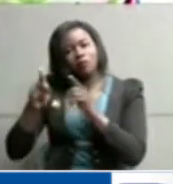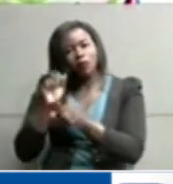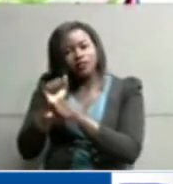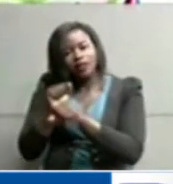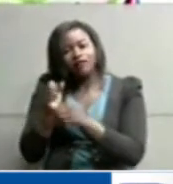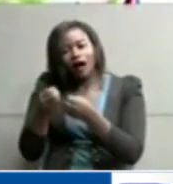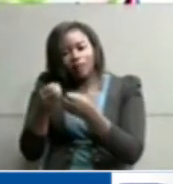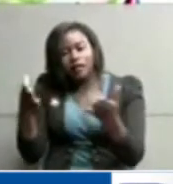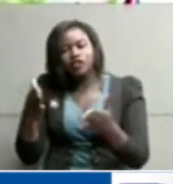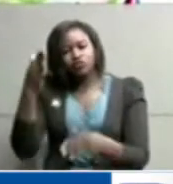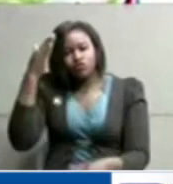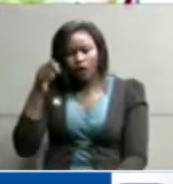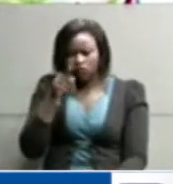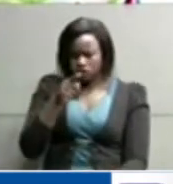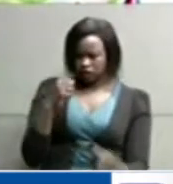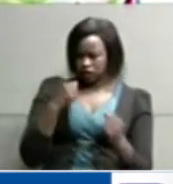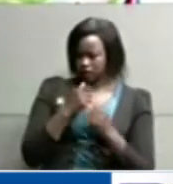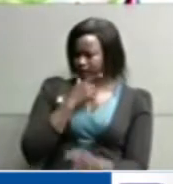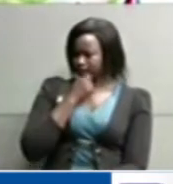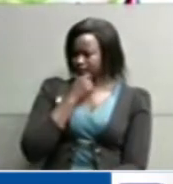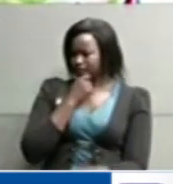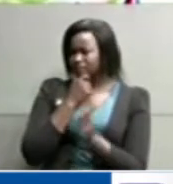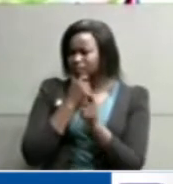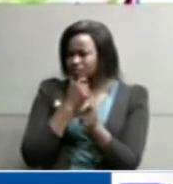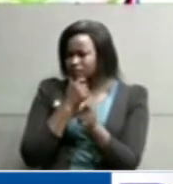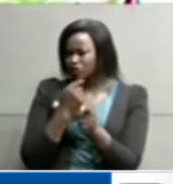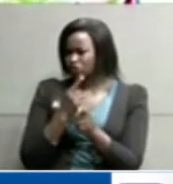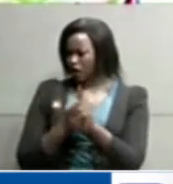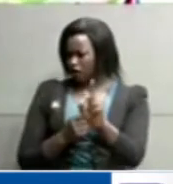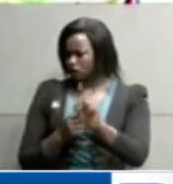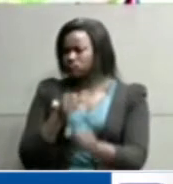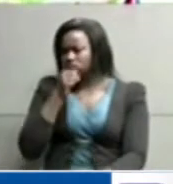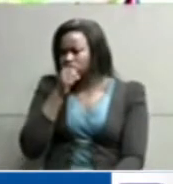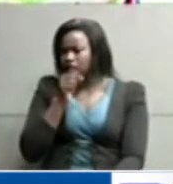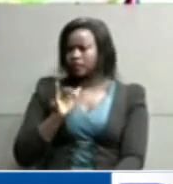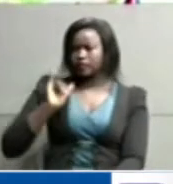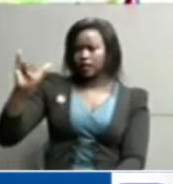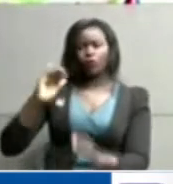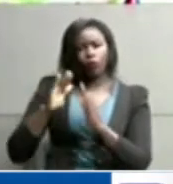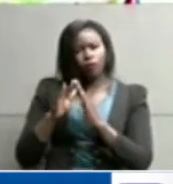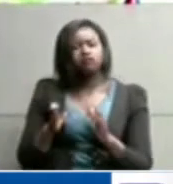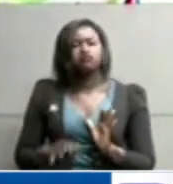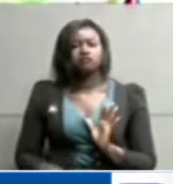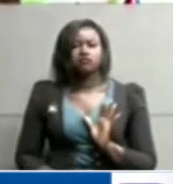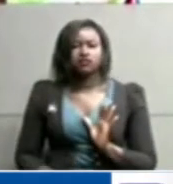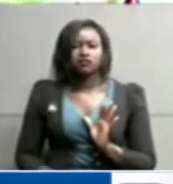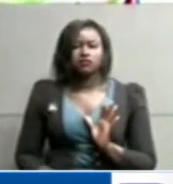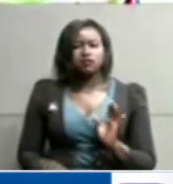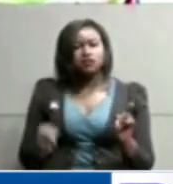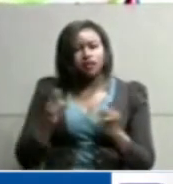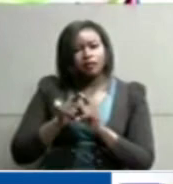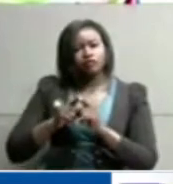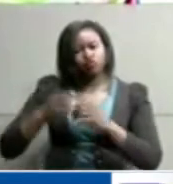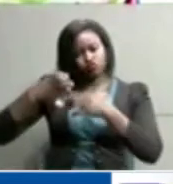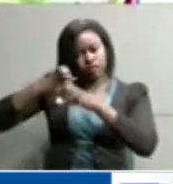So you can know who is sick, and you say, no, you have a cough, stay at home, and you also check him.